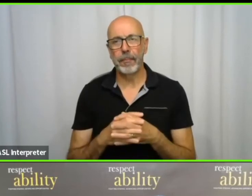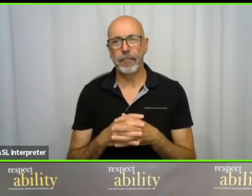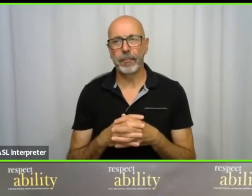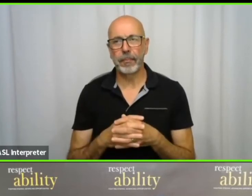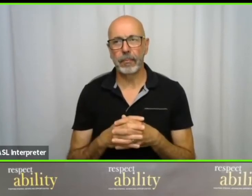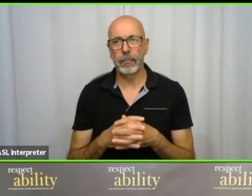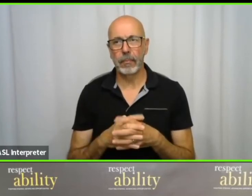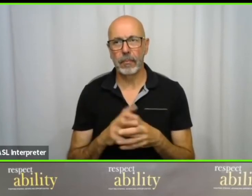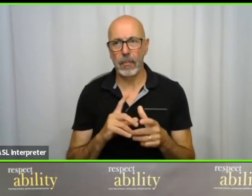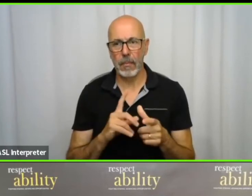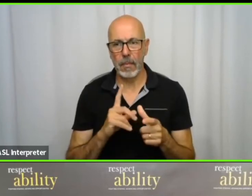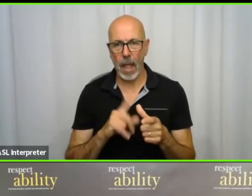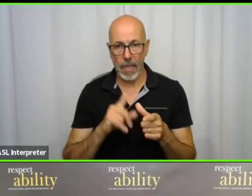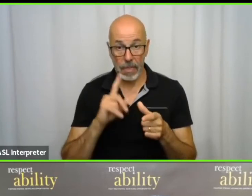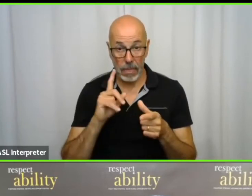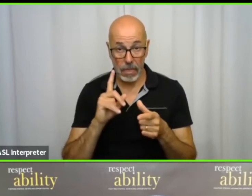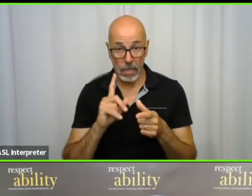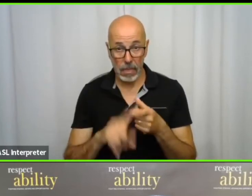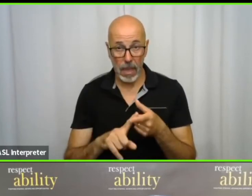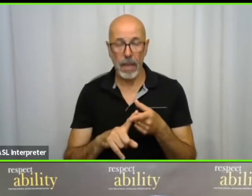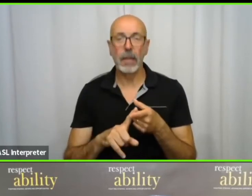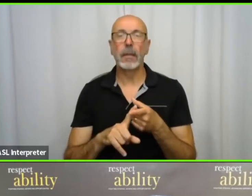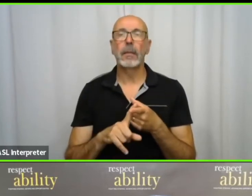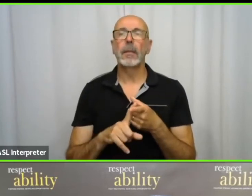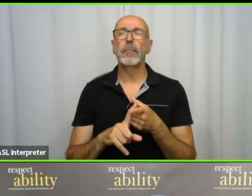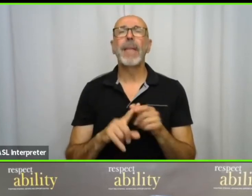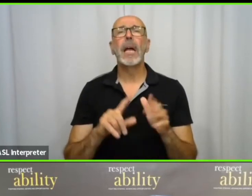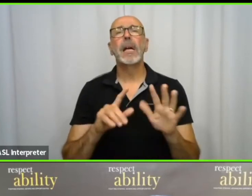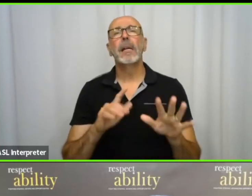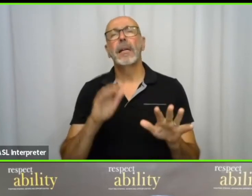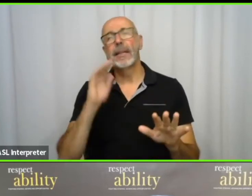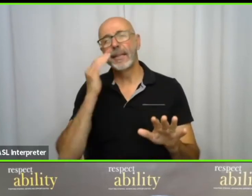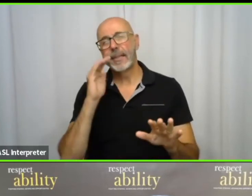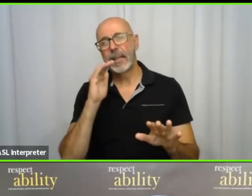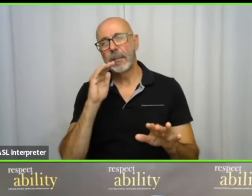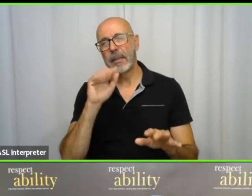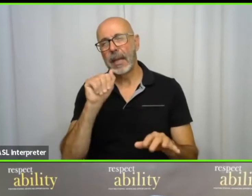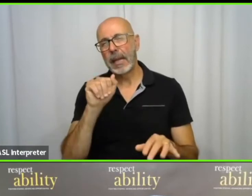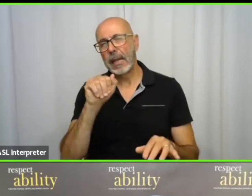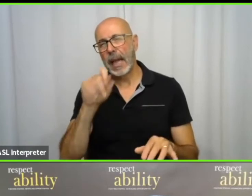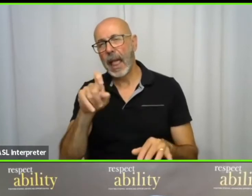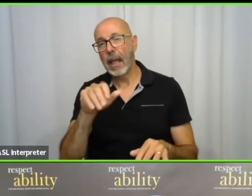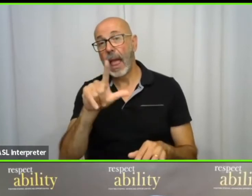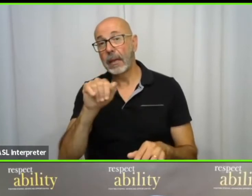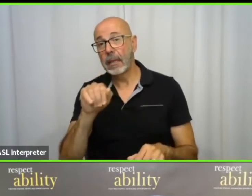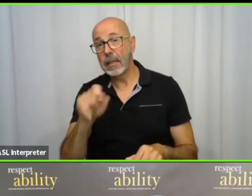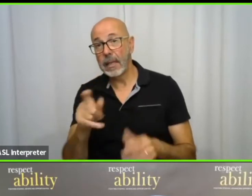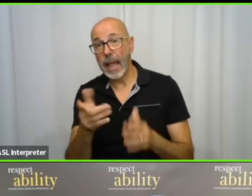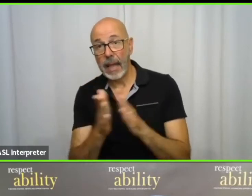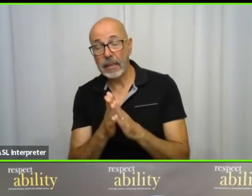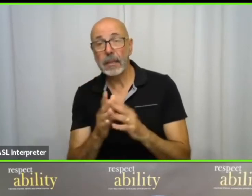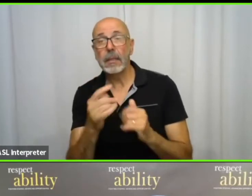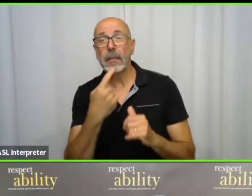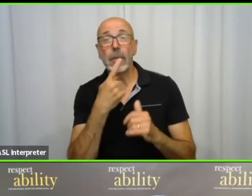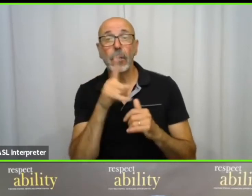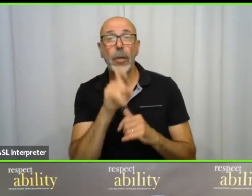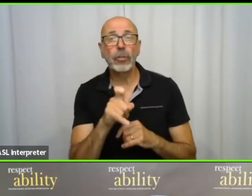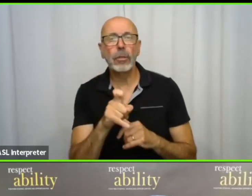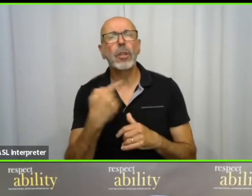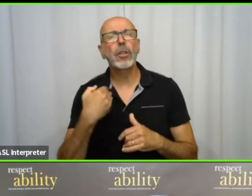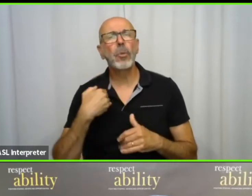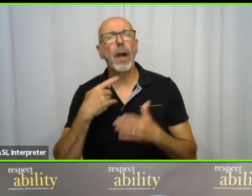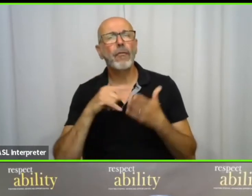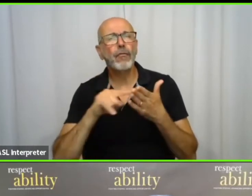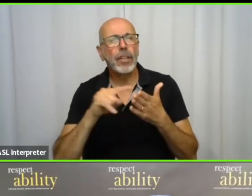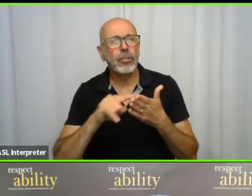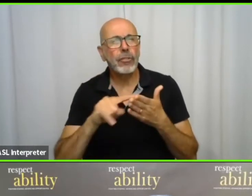And then it seems that Alex has asked the question, has there been research on the